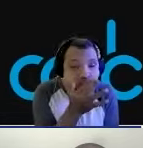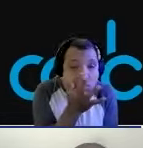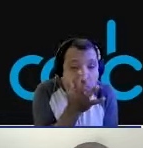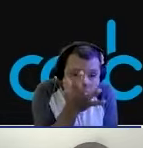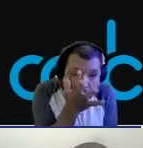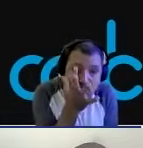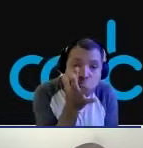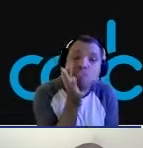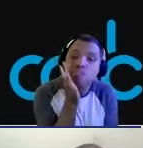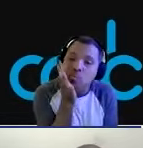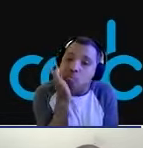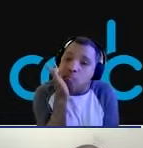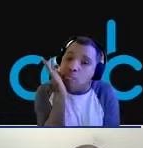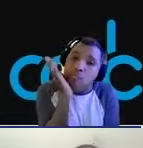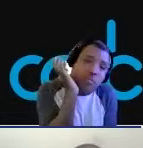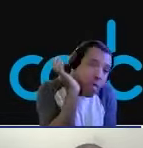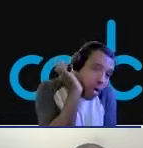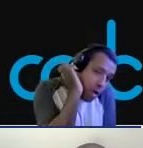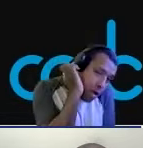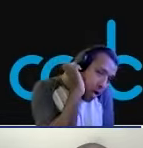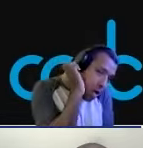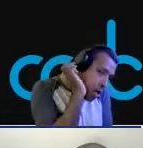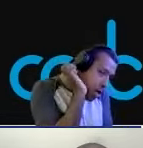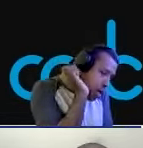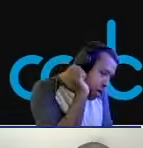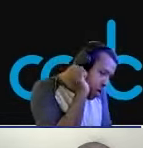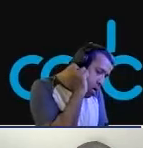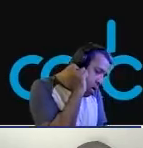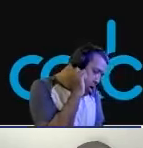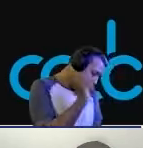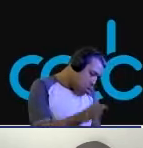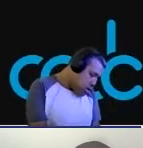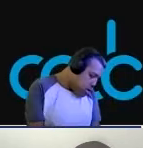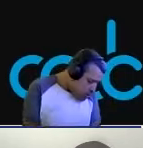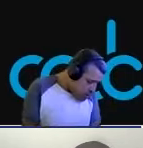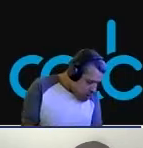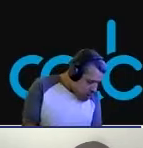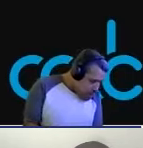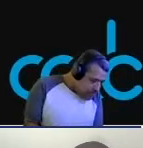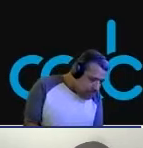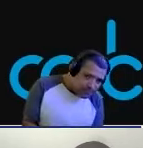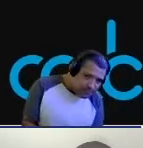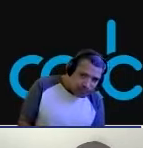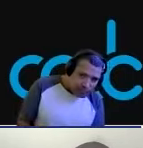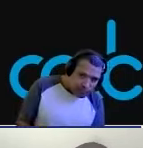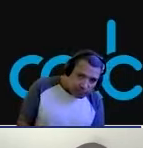being prescribed, right? And making sure that data is being collected on some of that alternative medicine or